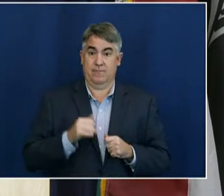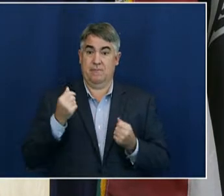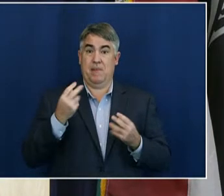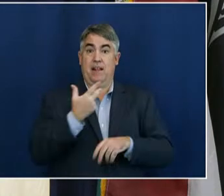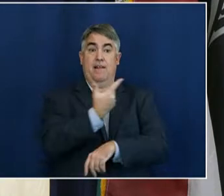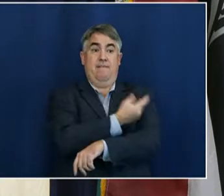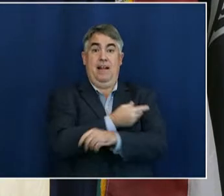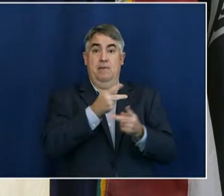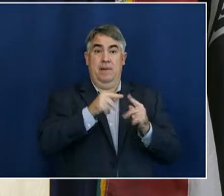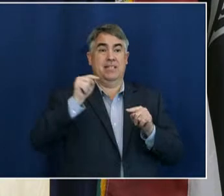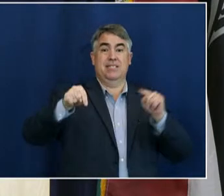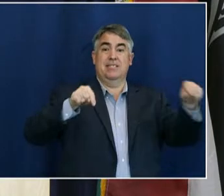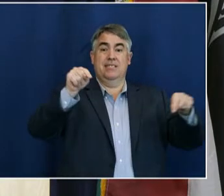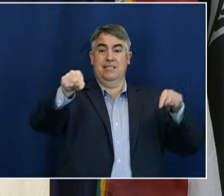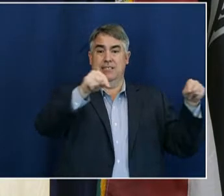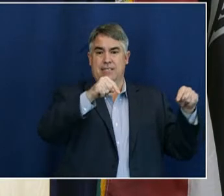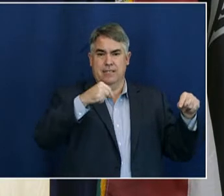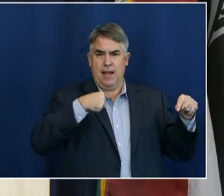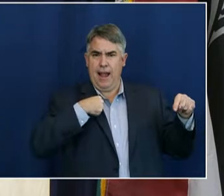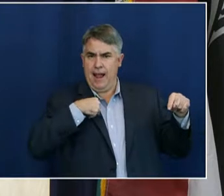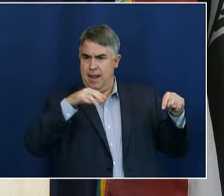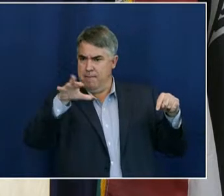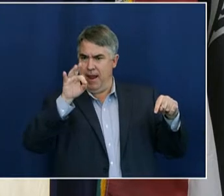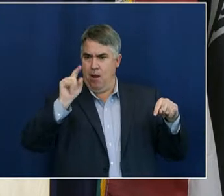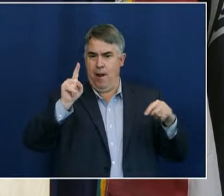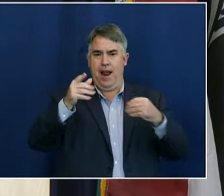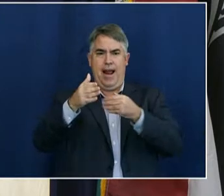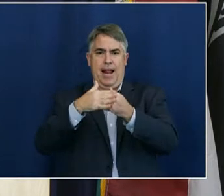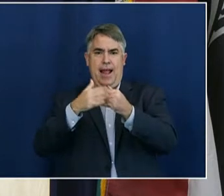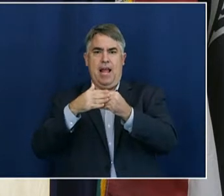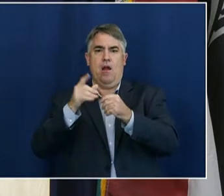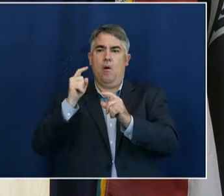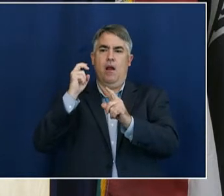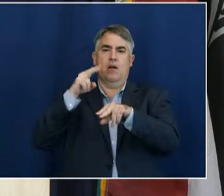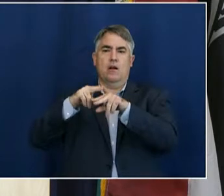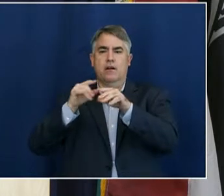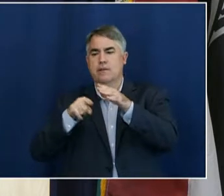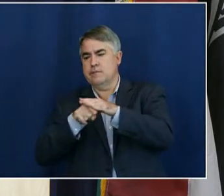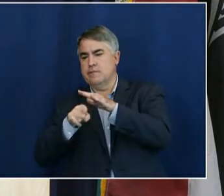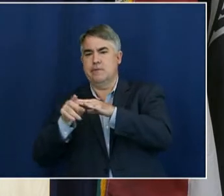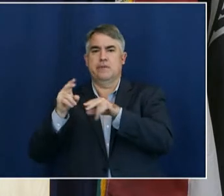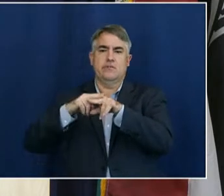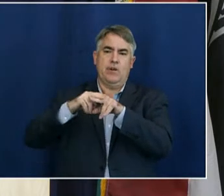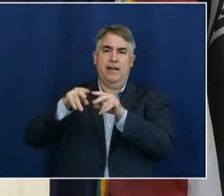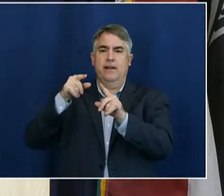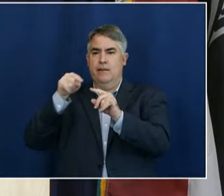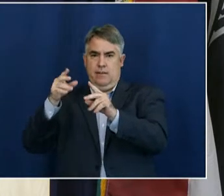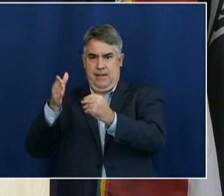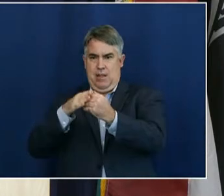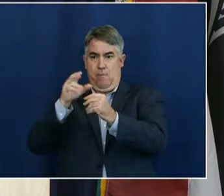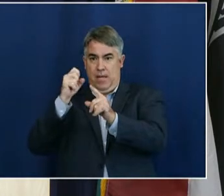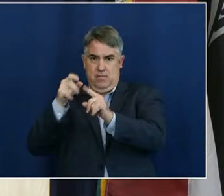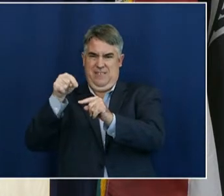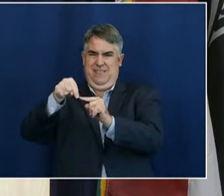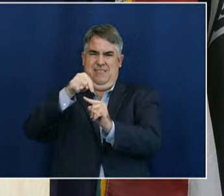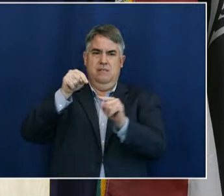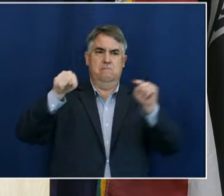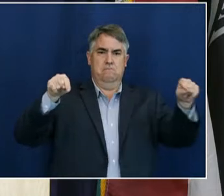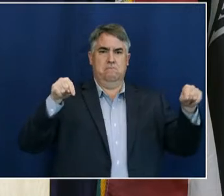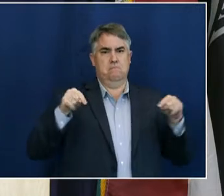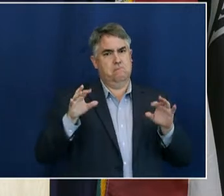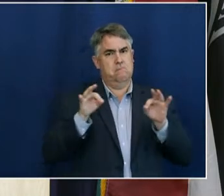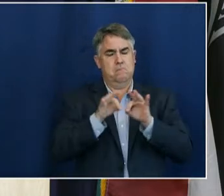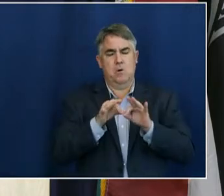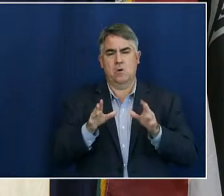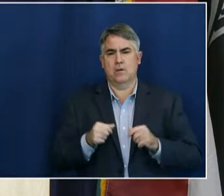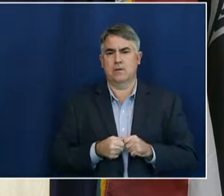sited strategically along transit lines to make it easier for individuals to access them and get to them. And we certainly